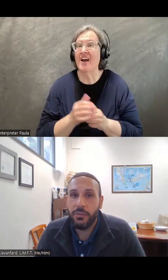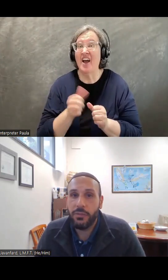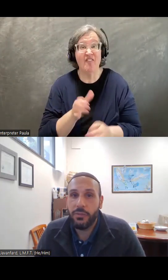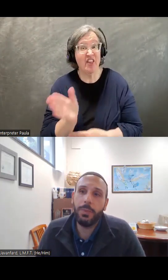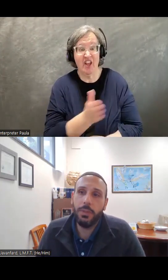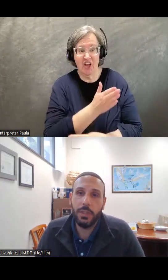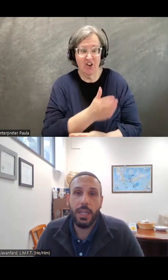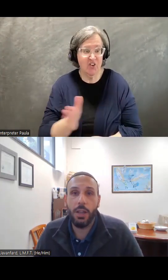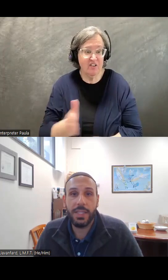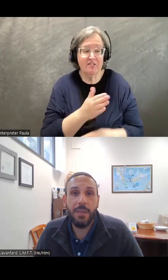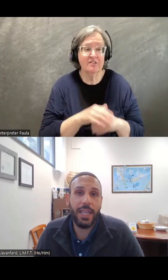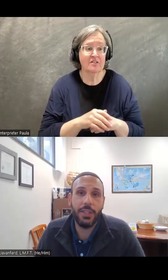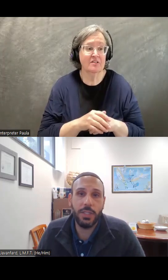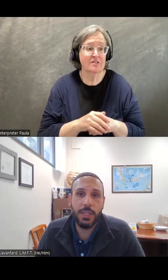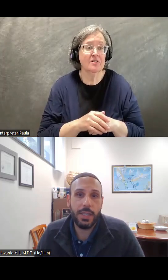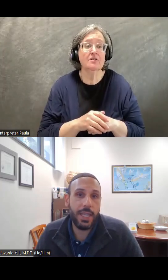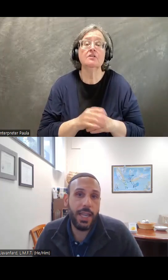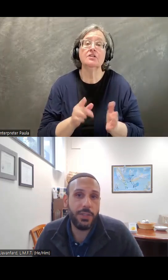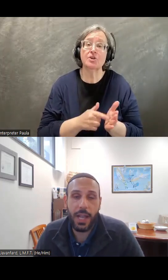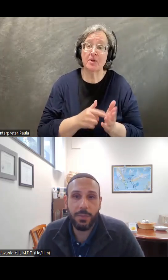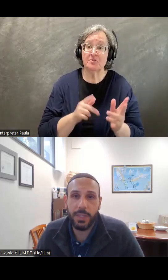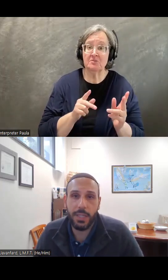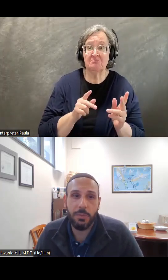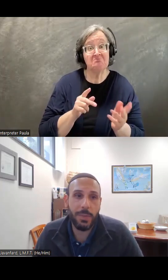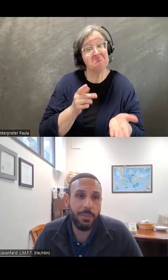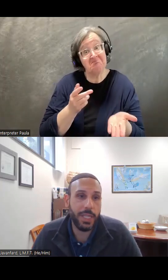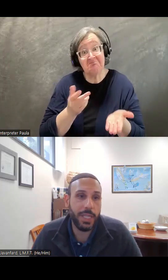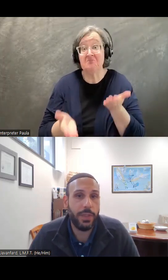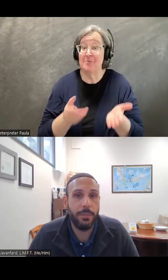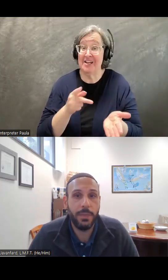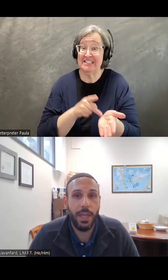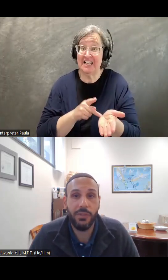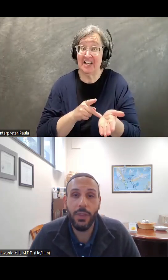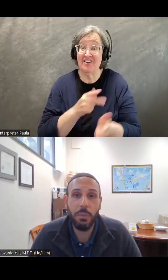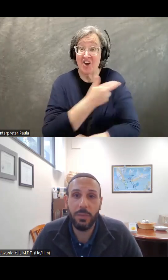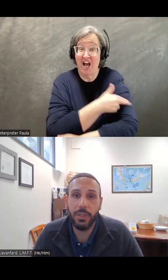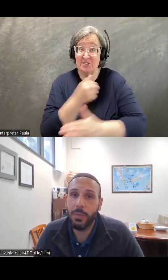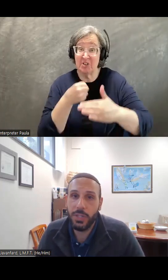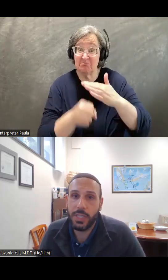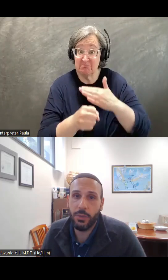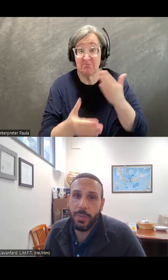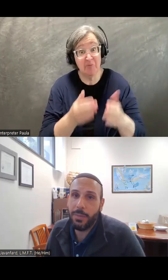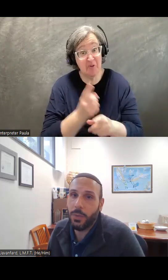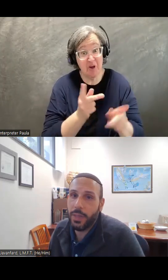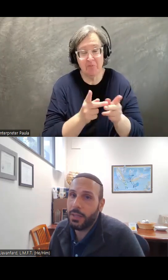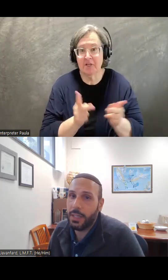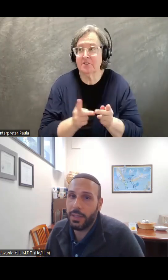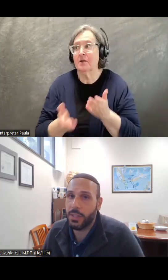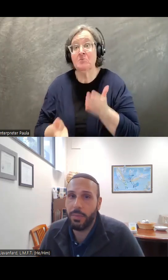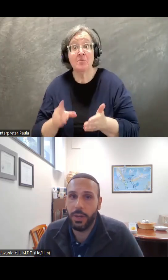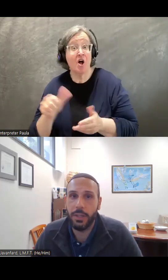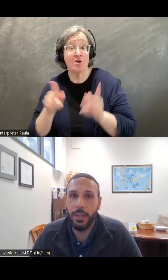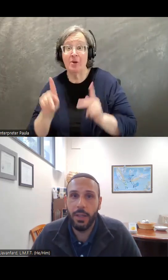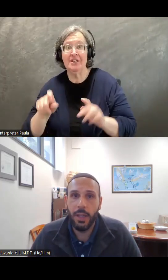For people, on some occasions, a psychiatric hospitalization may be the place for them. And for other people, the emergency room may be where they needed